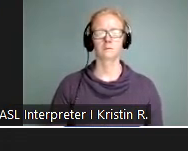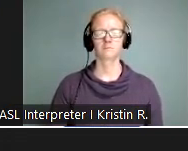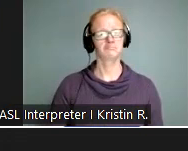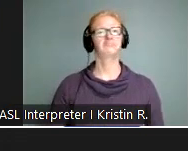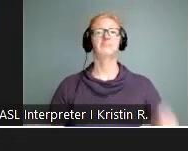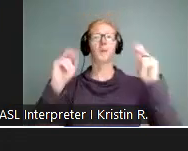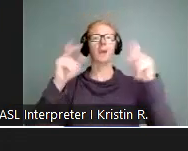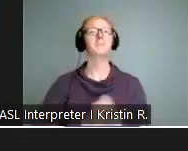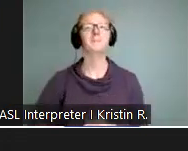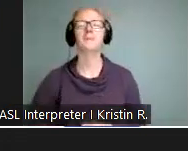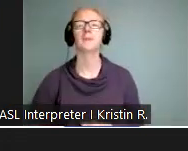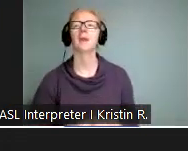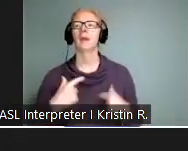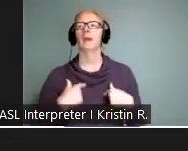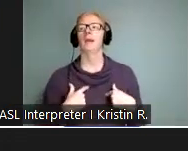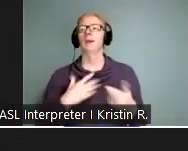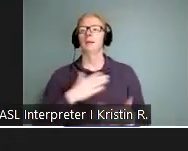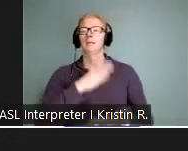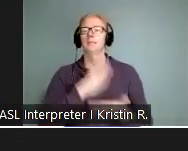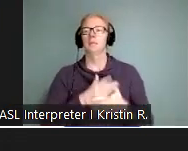Okay, so what I'm going to do is I'm going to stop the recording.